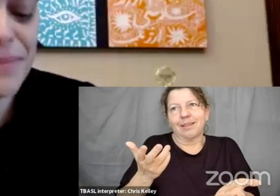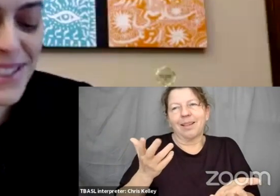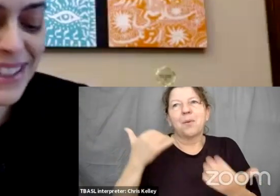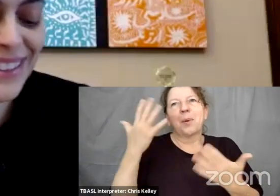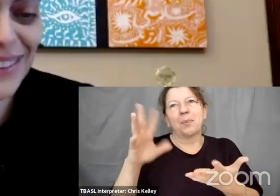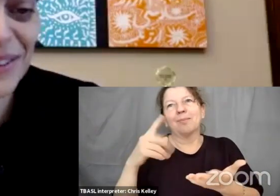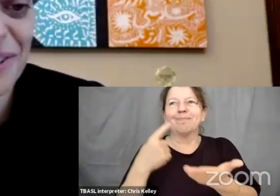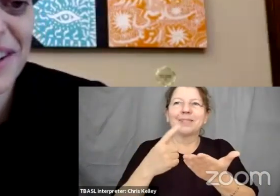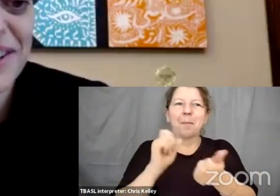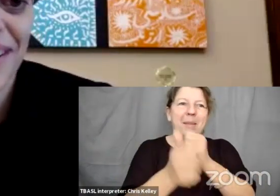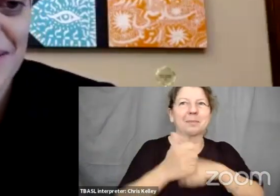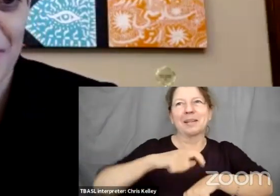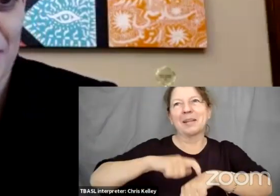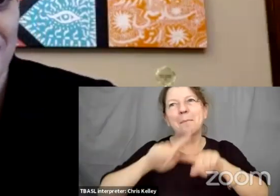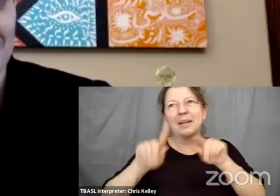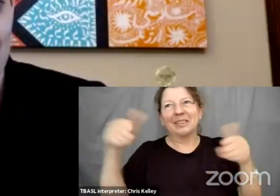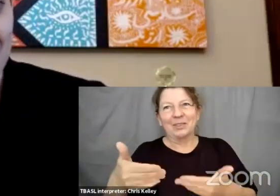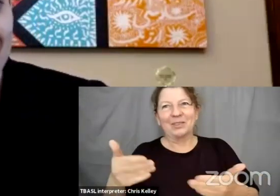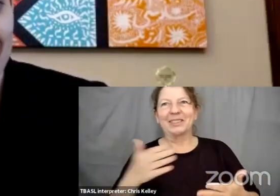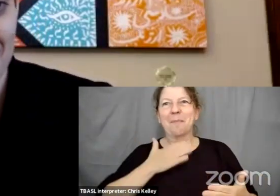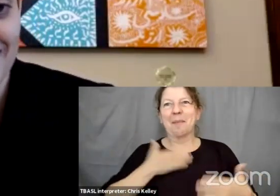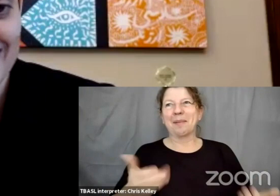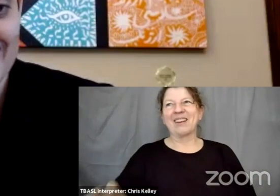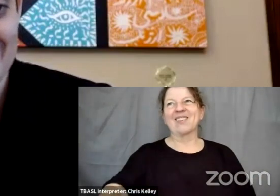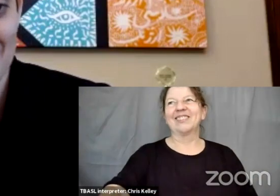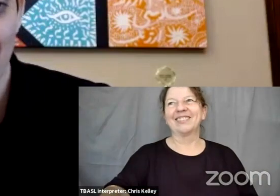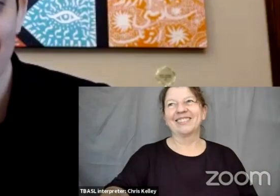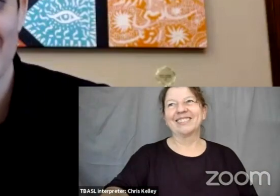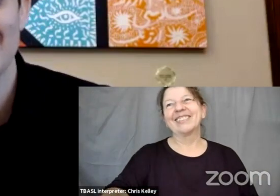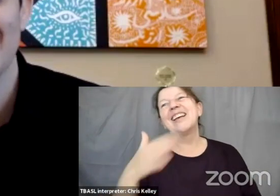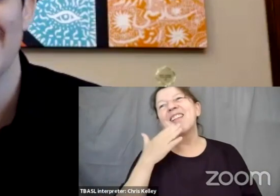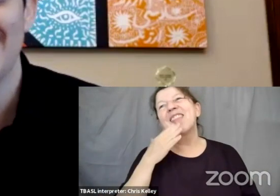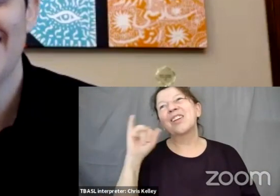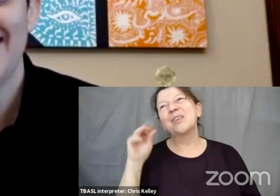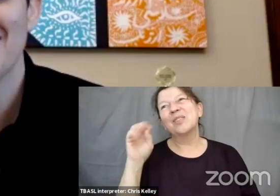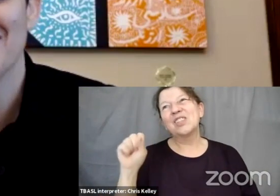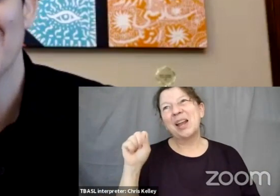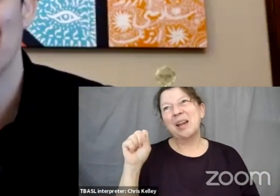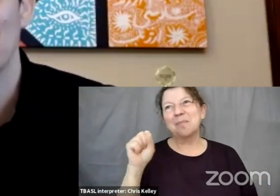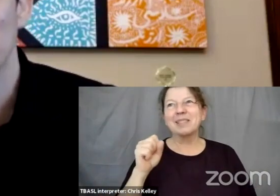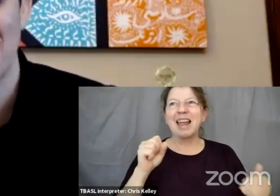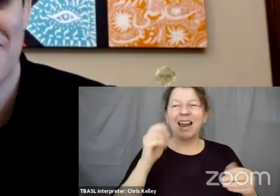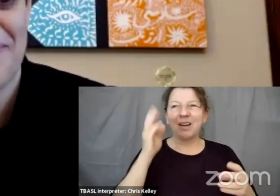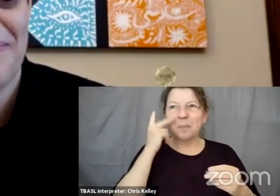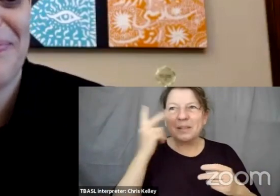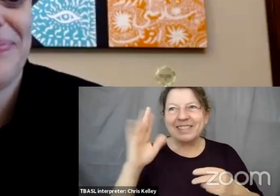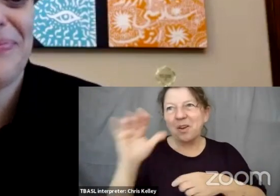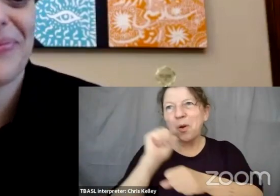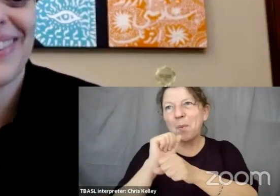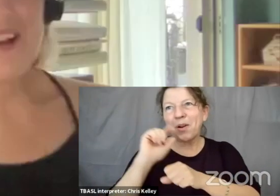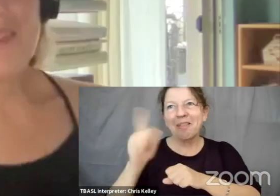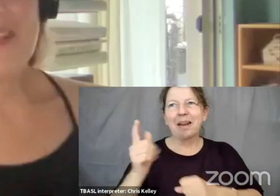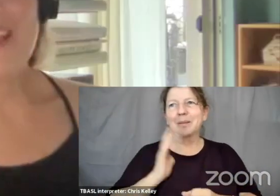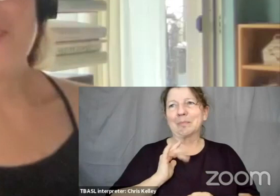here, James. And I look forward to sharing some of your work a little bit later in the broadcast today. Heather, welcome.